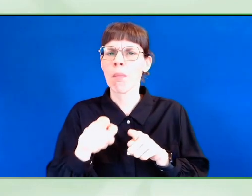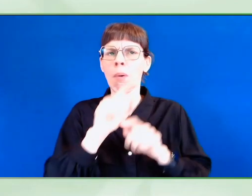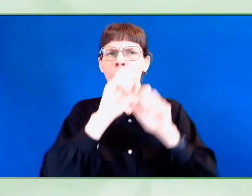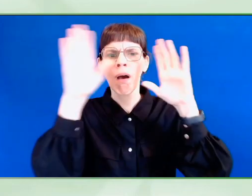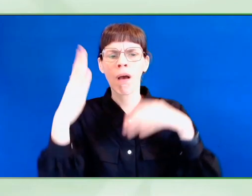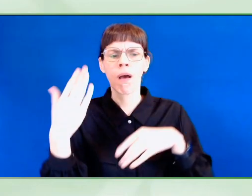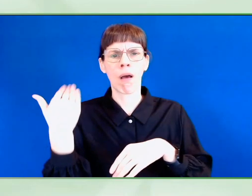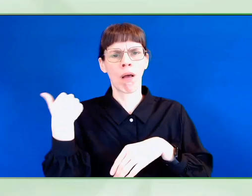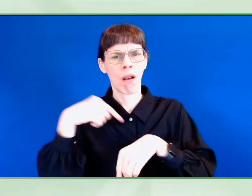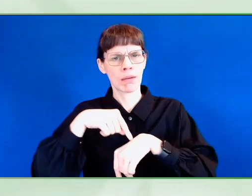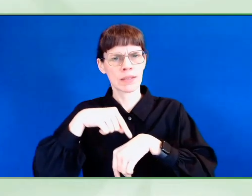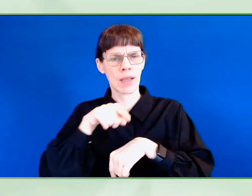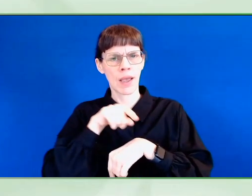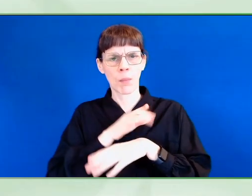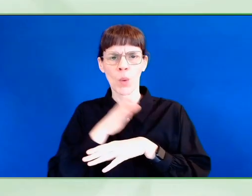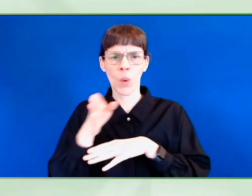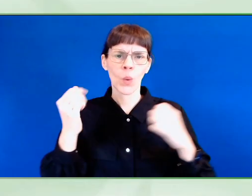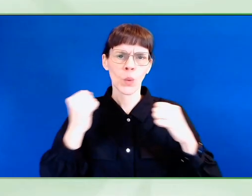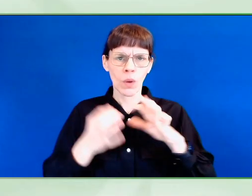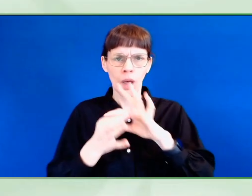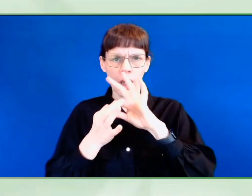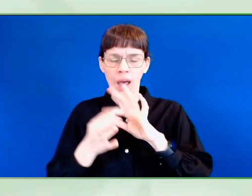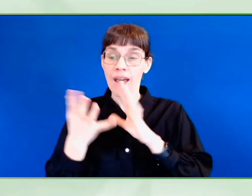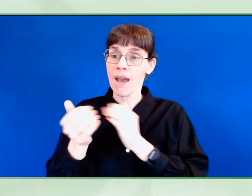saw someone with a disability leading your classes.